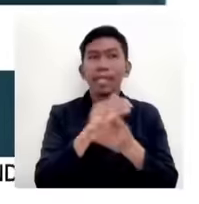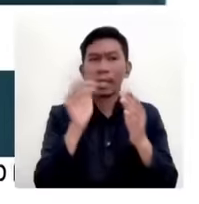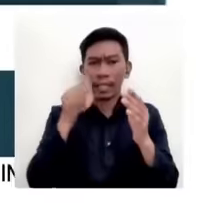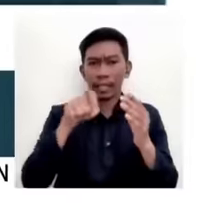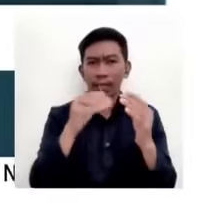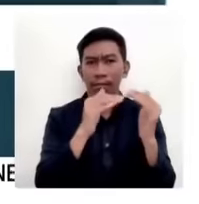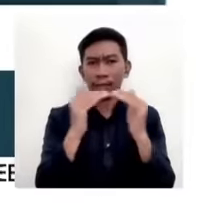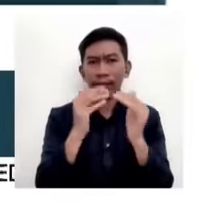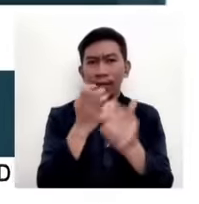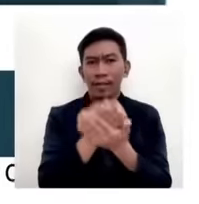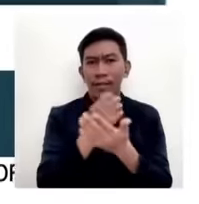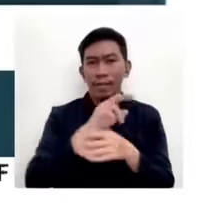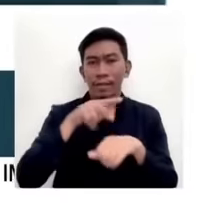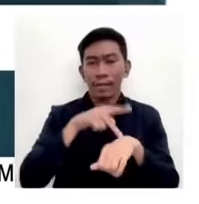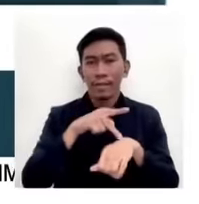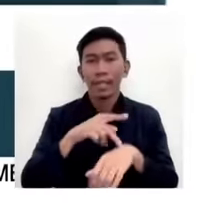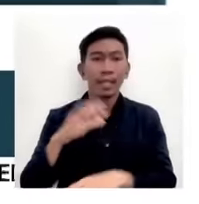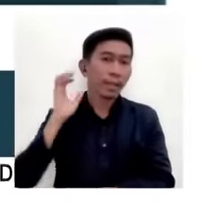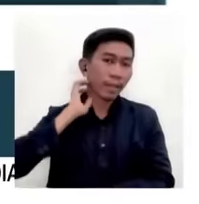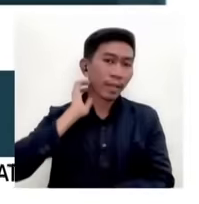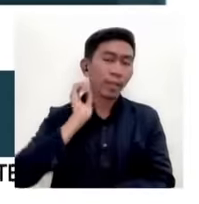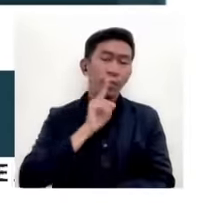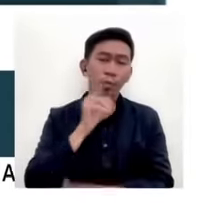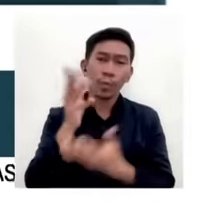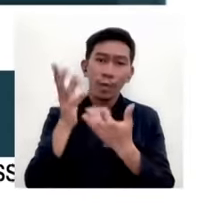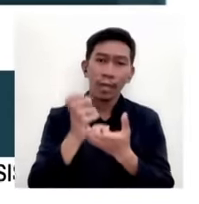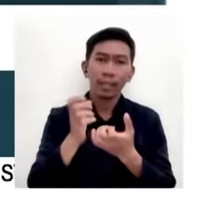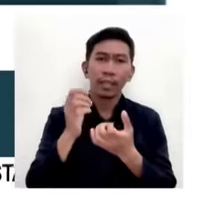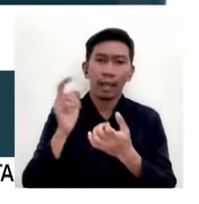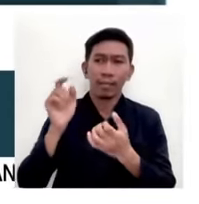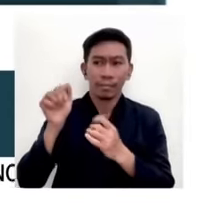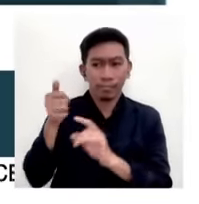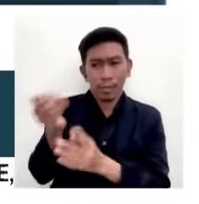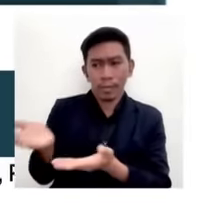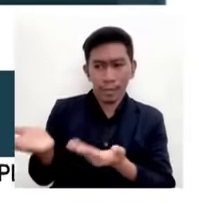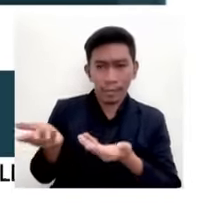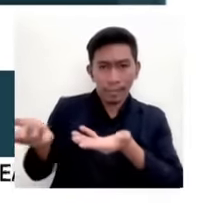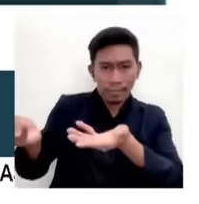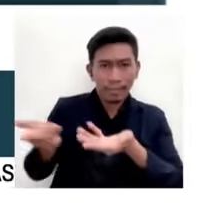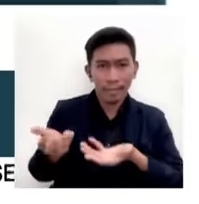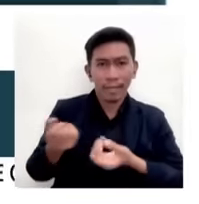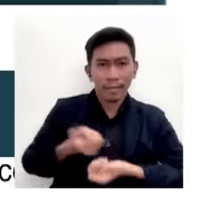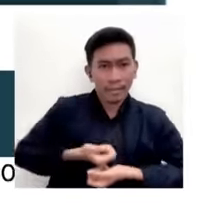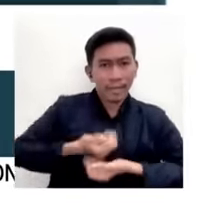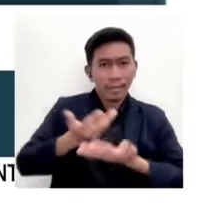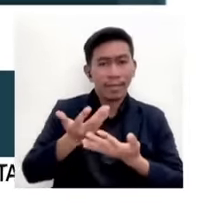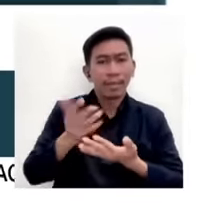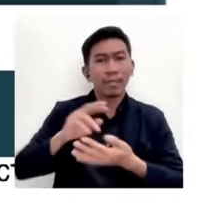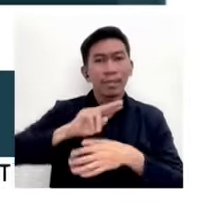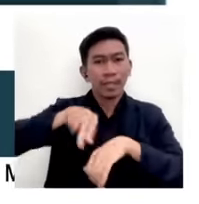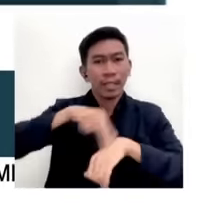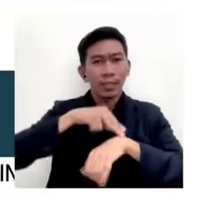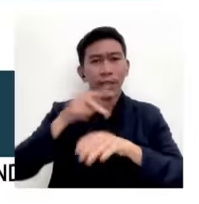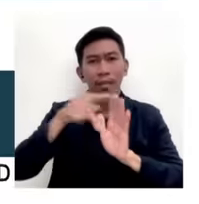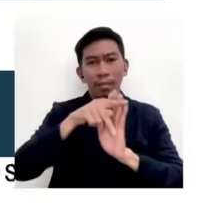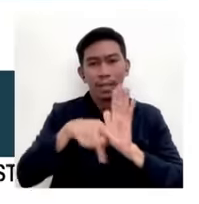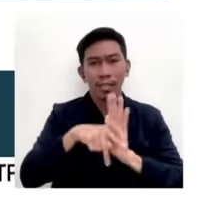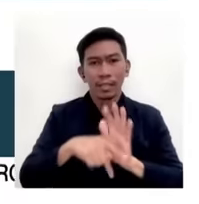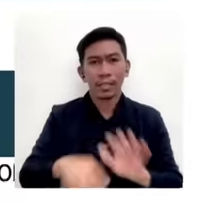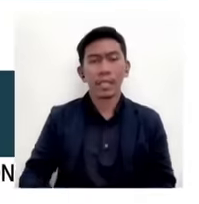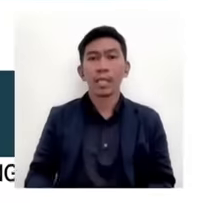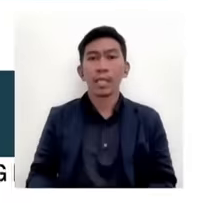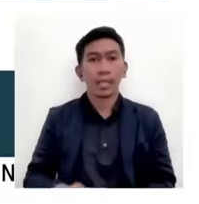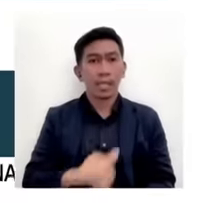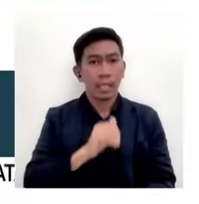taga Mindanao marinig yung boses nila in terms of national policies. Mm. At hindi secession ang paraan